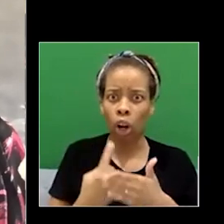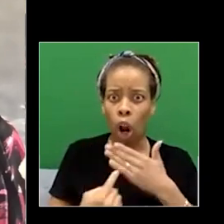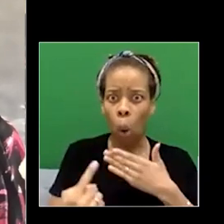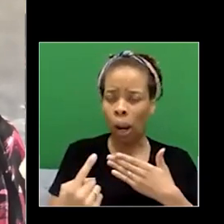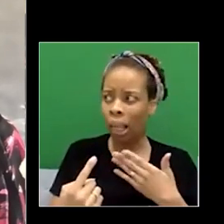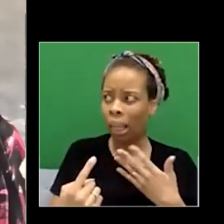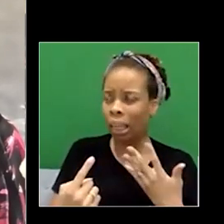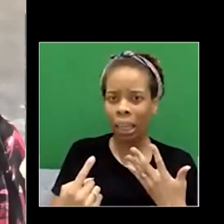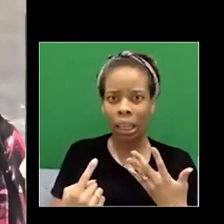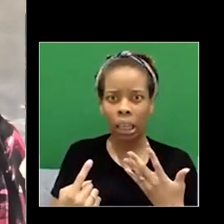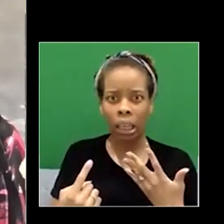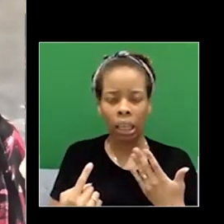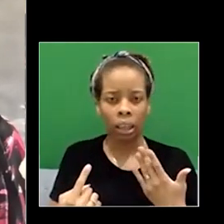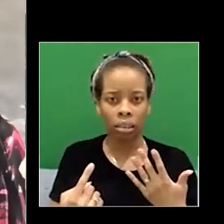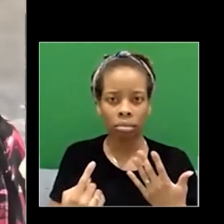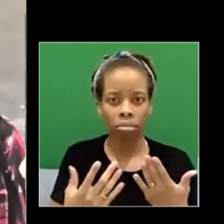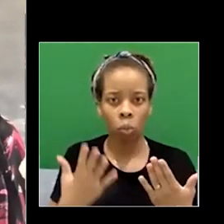Wow, that's a really beautiful question.